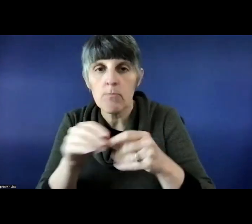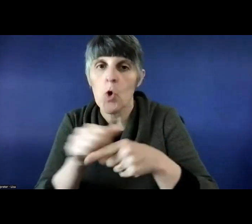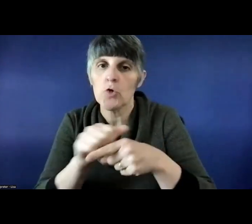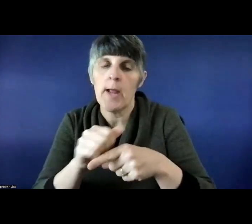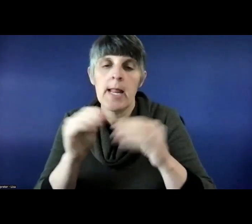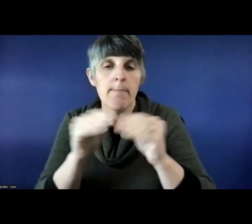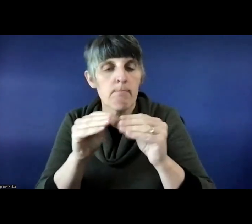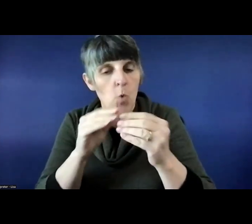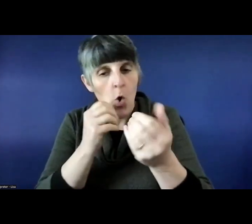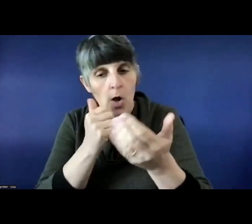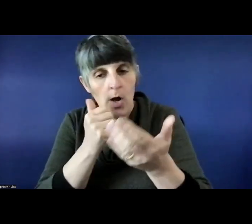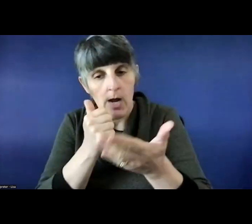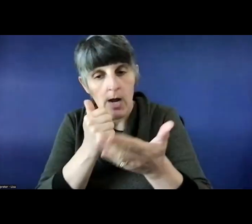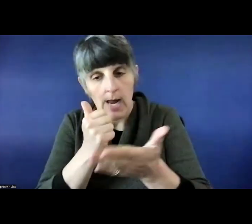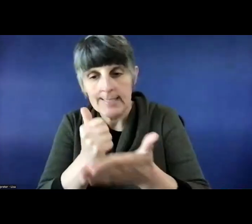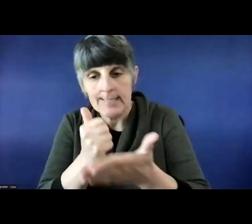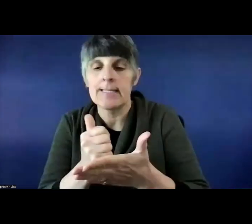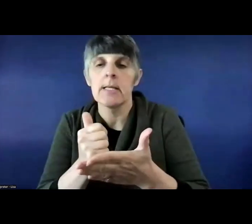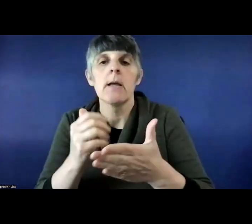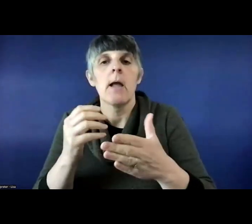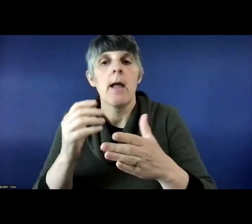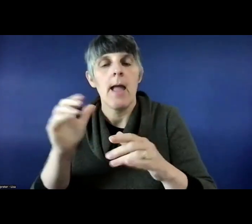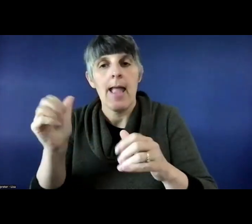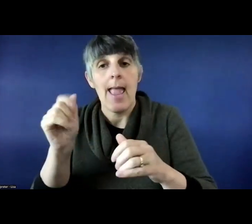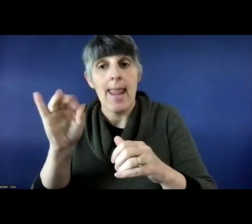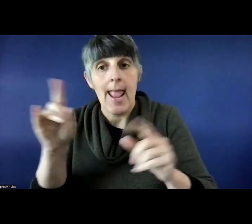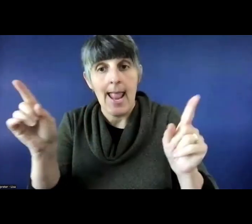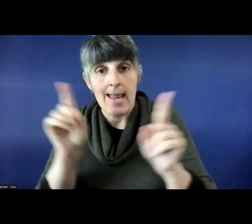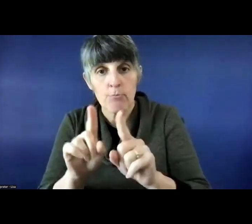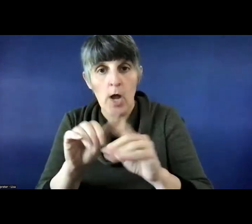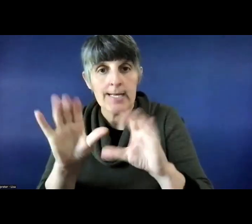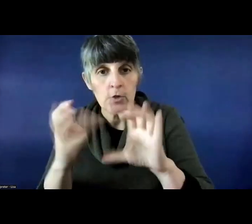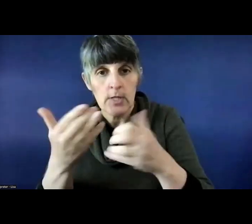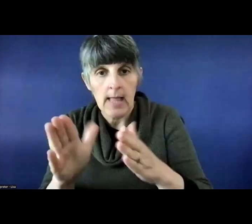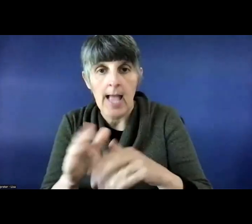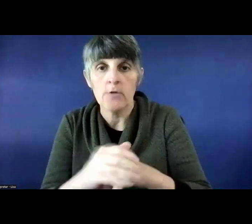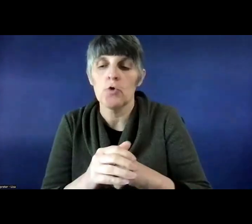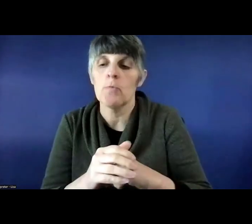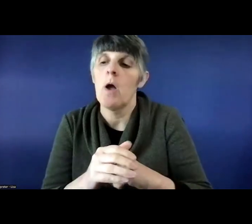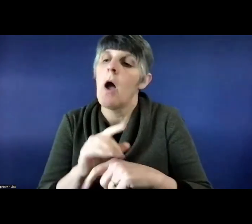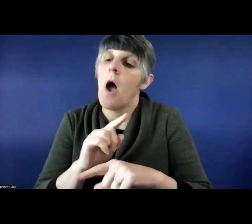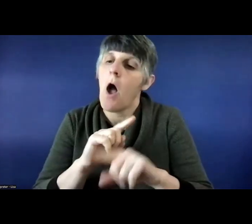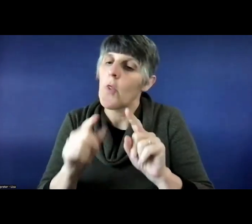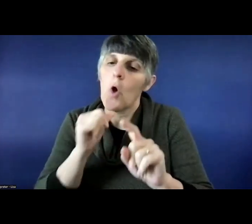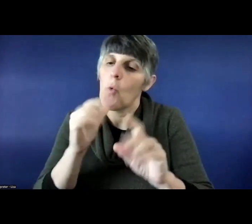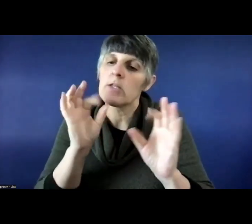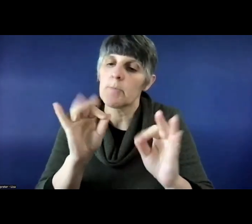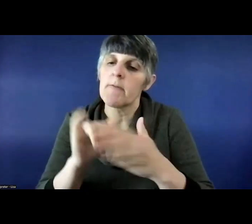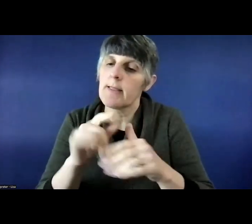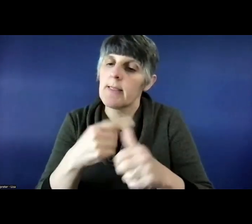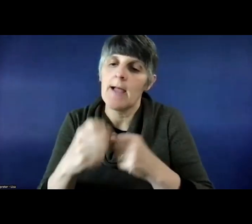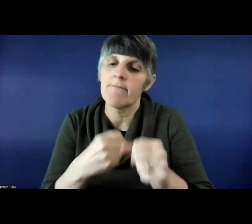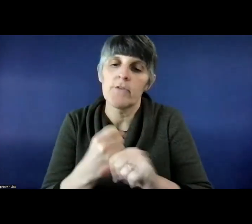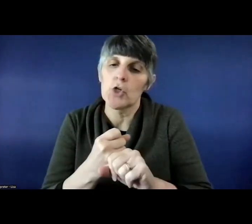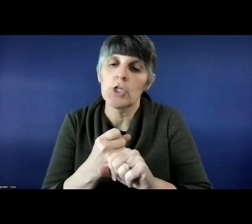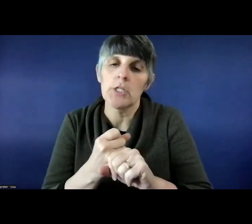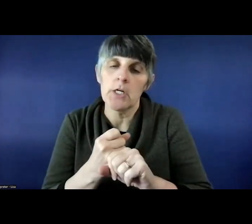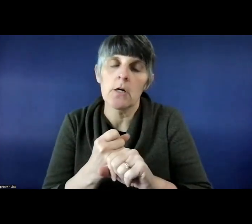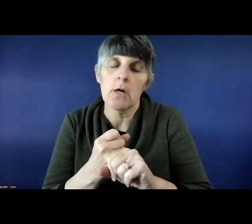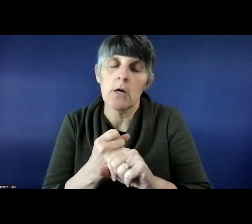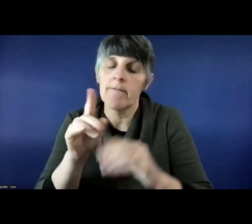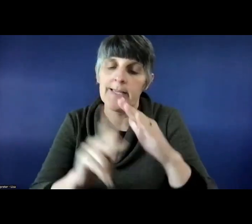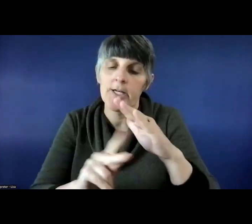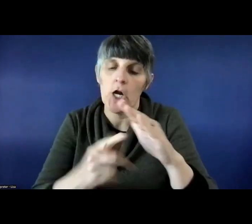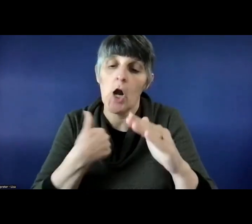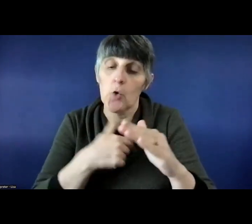more assistance, ended up with an aide. And although it wasn't perfect that first year of